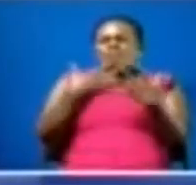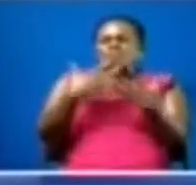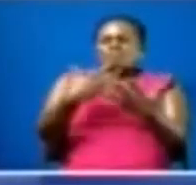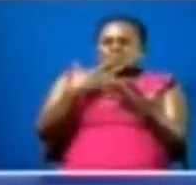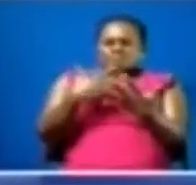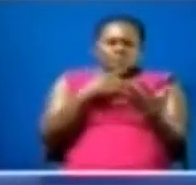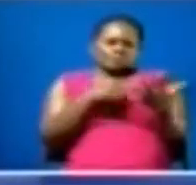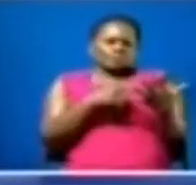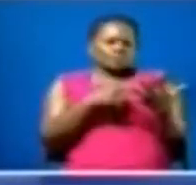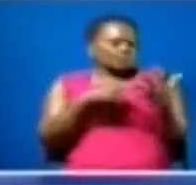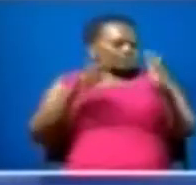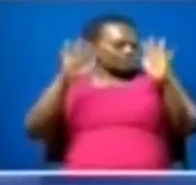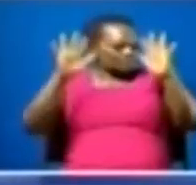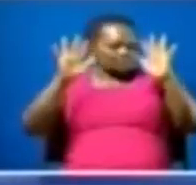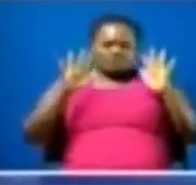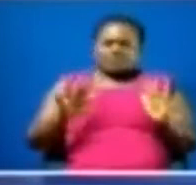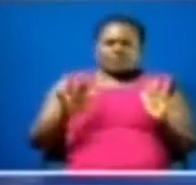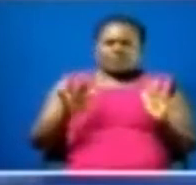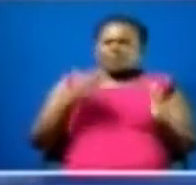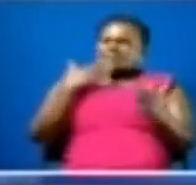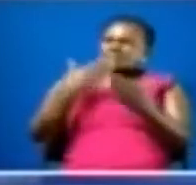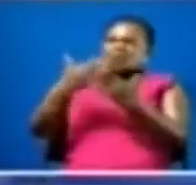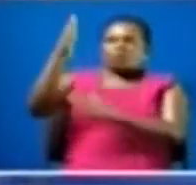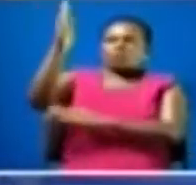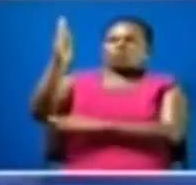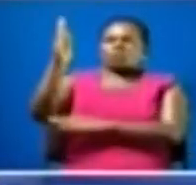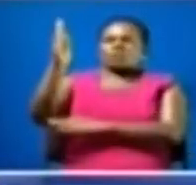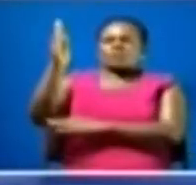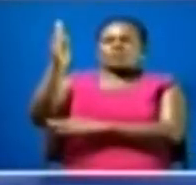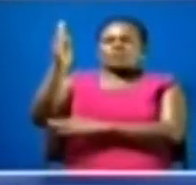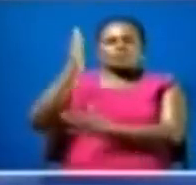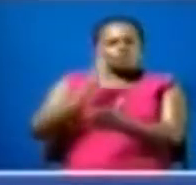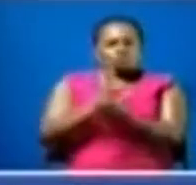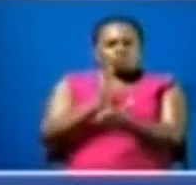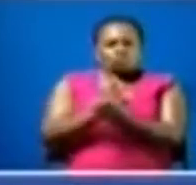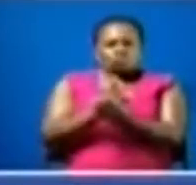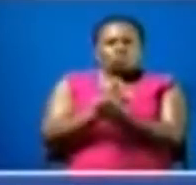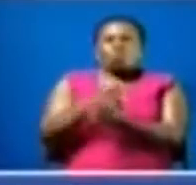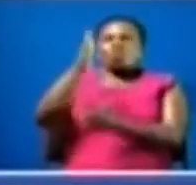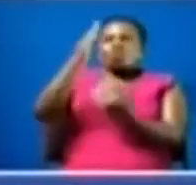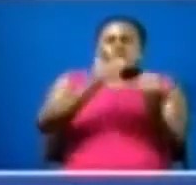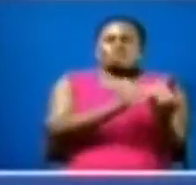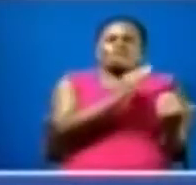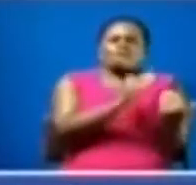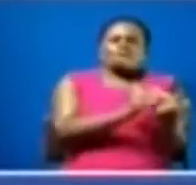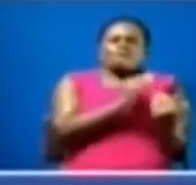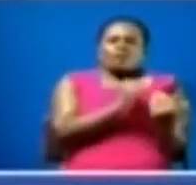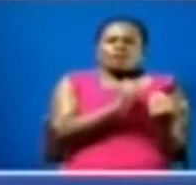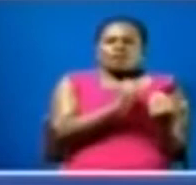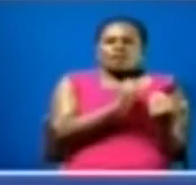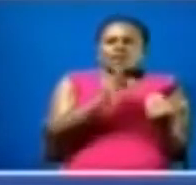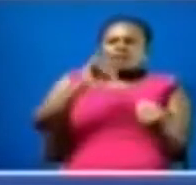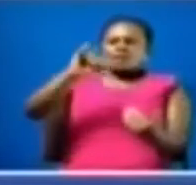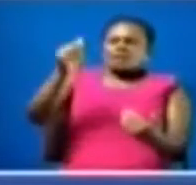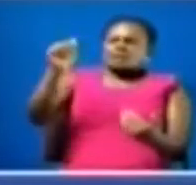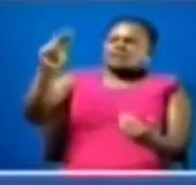itself is something. We should just give God thanks. Exactly, everything. It's God's favor. Yes. Yeah, so who is Janet